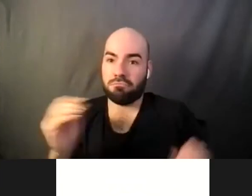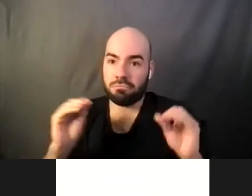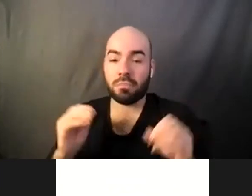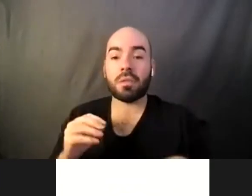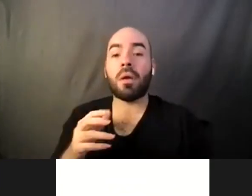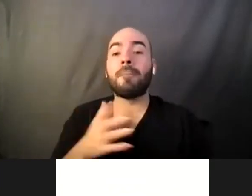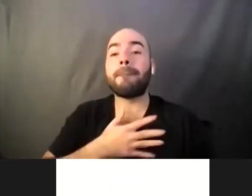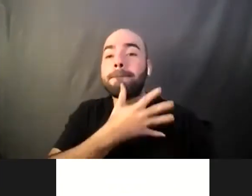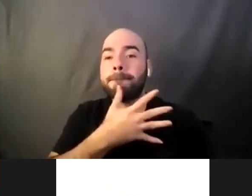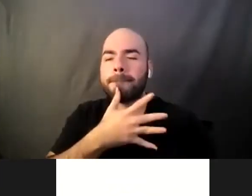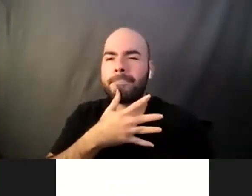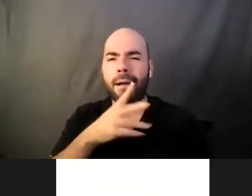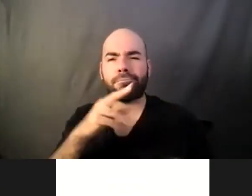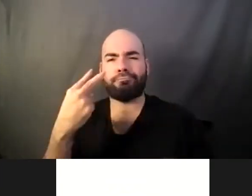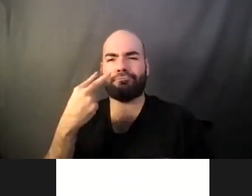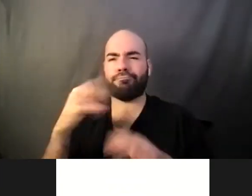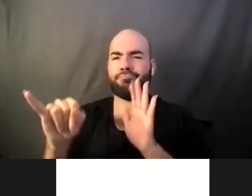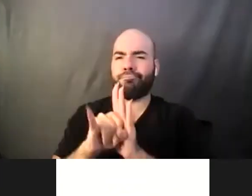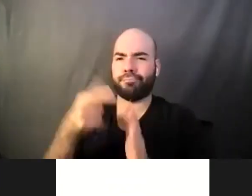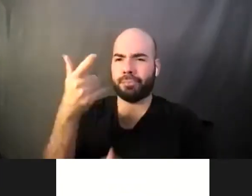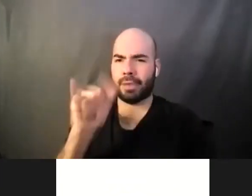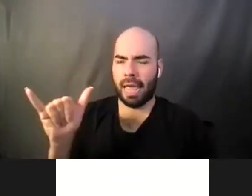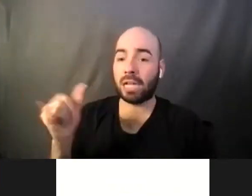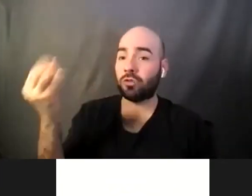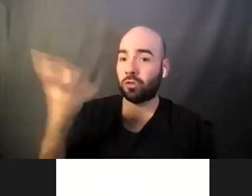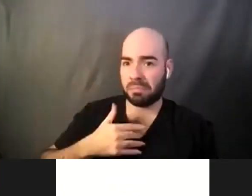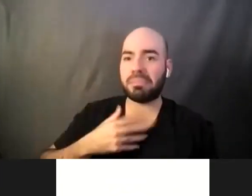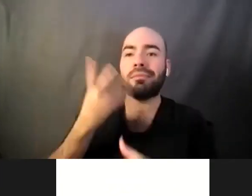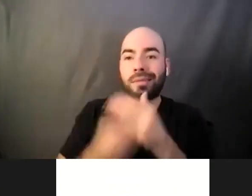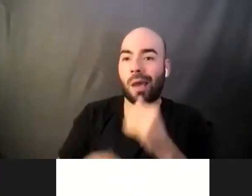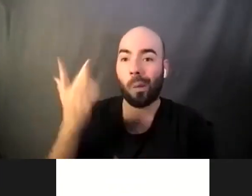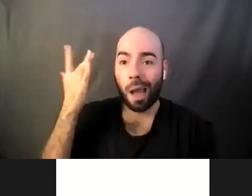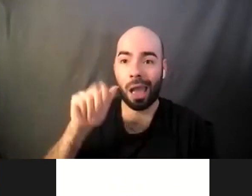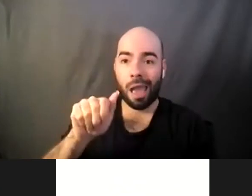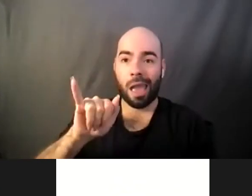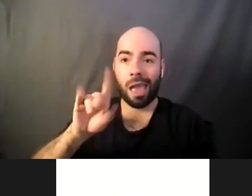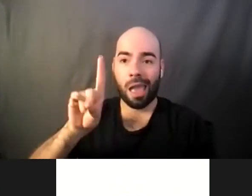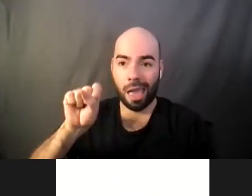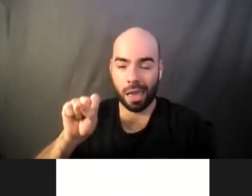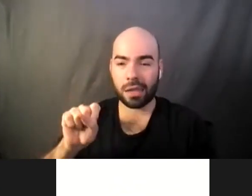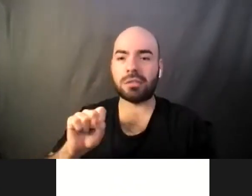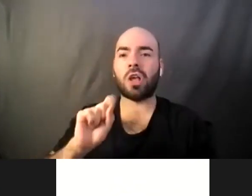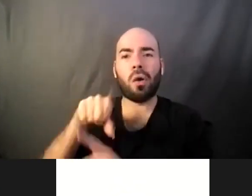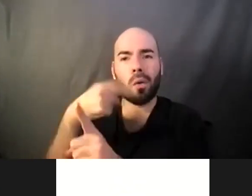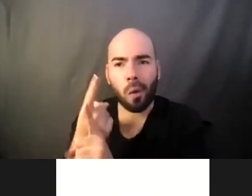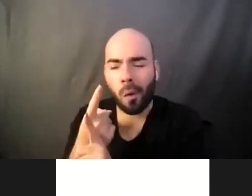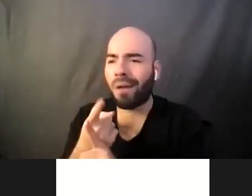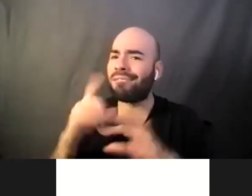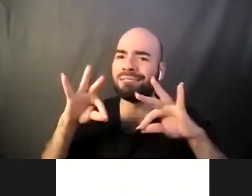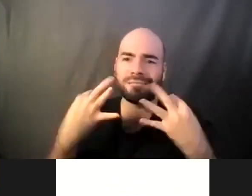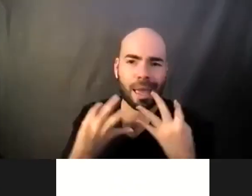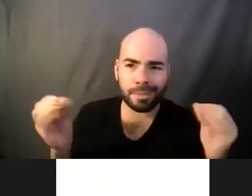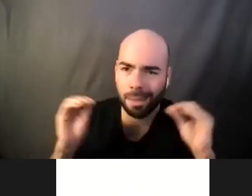my mother figured out I was gay, she would warn me that I would die of AIDS. And people, like, you die of AIDS, you die alone. You don't have a family, people don't support